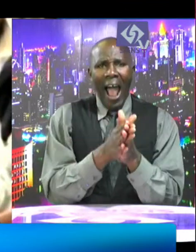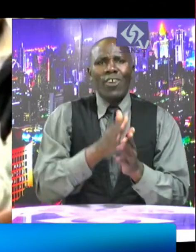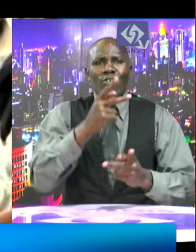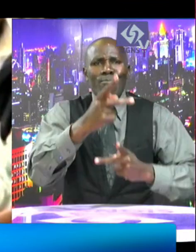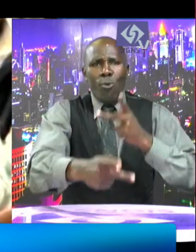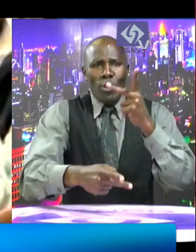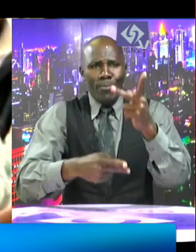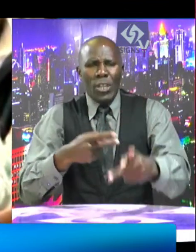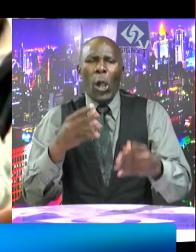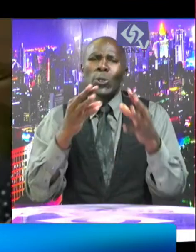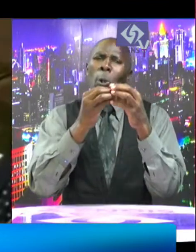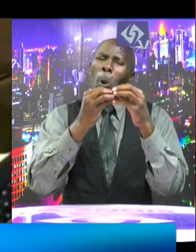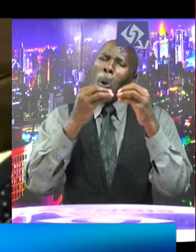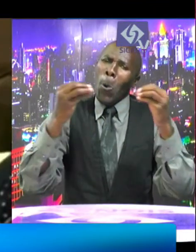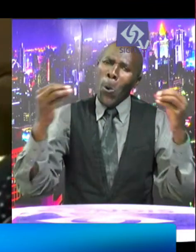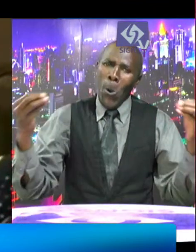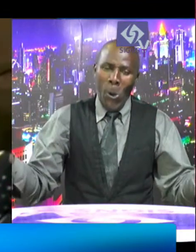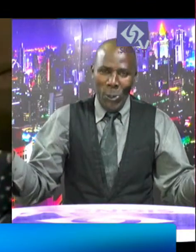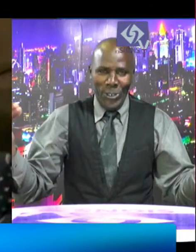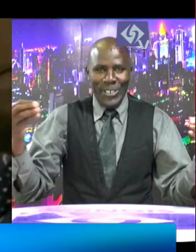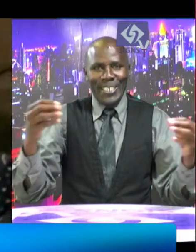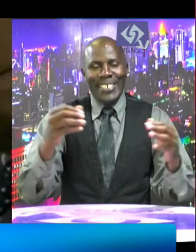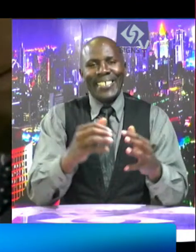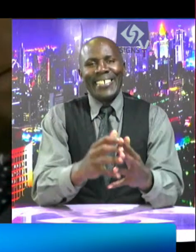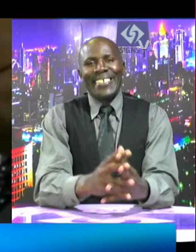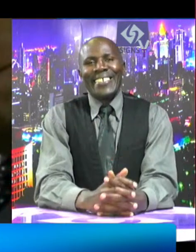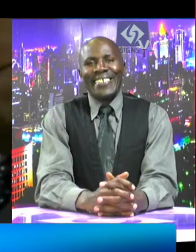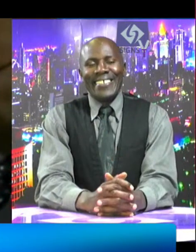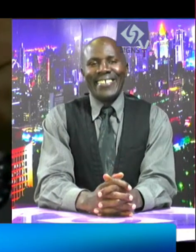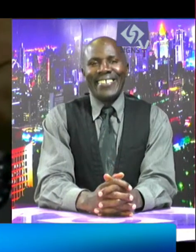incomplete and the process is lengthy.